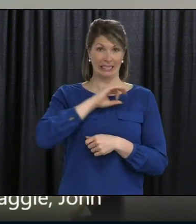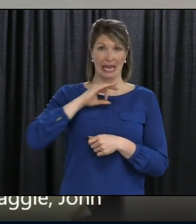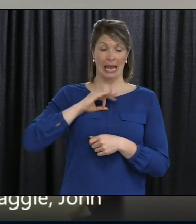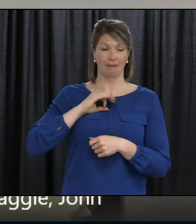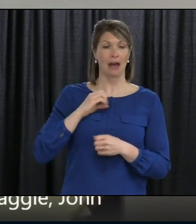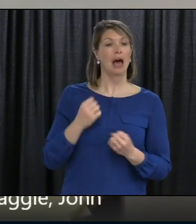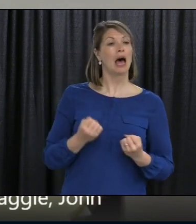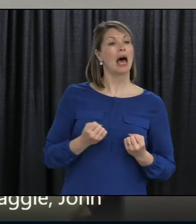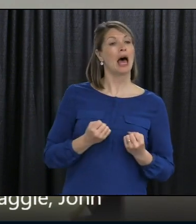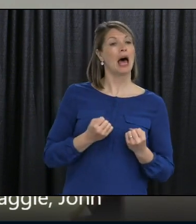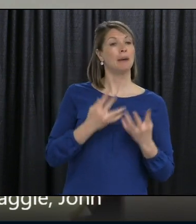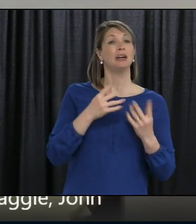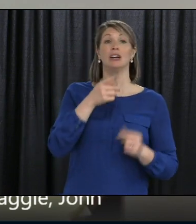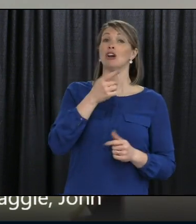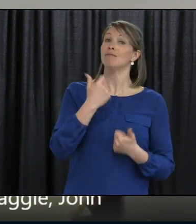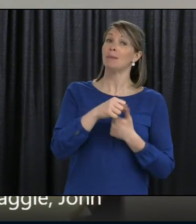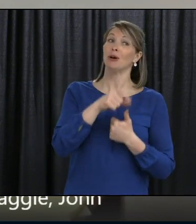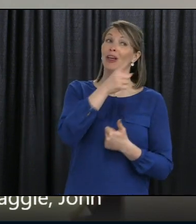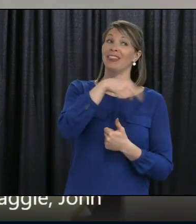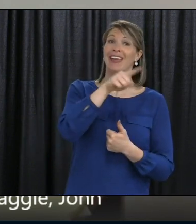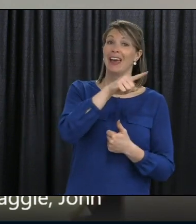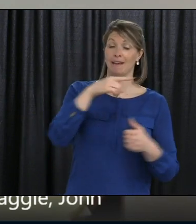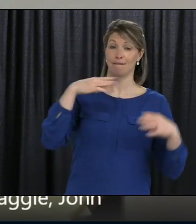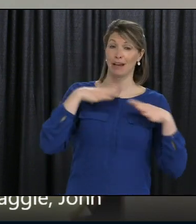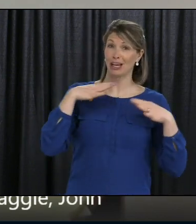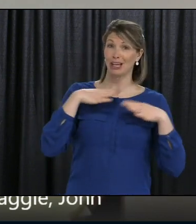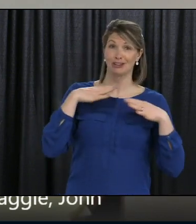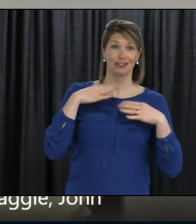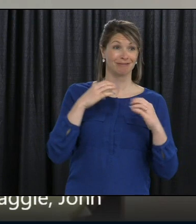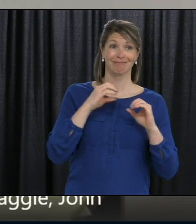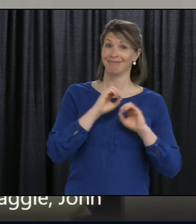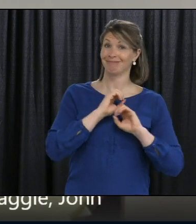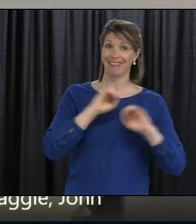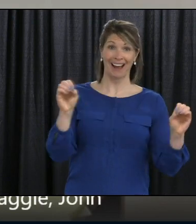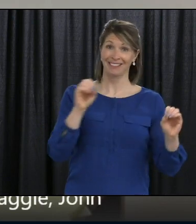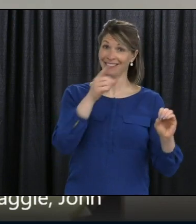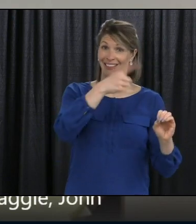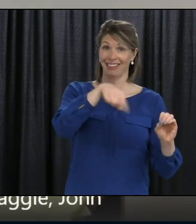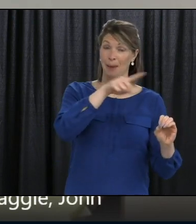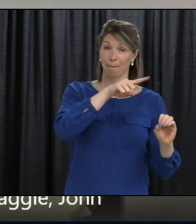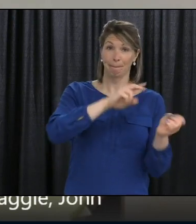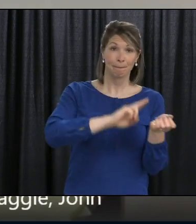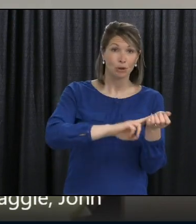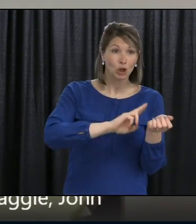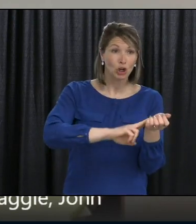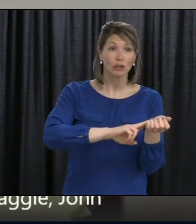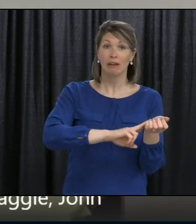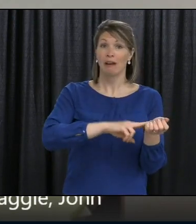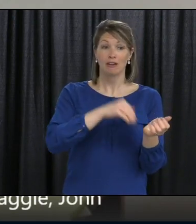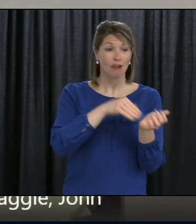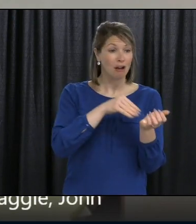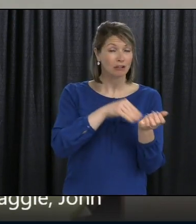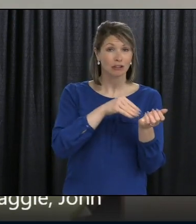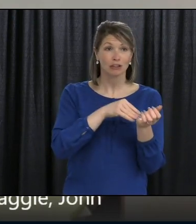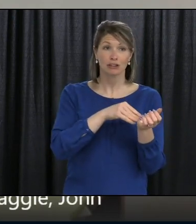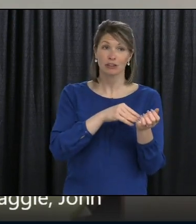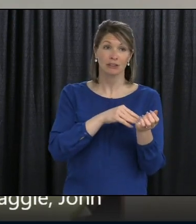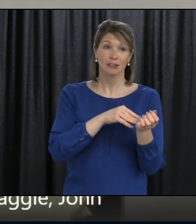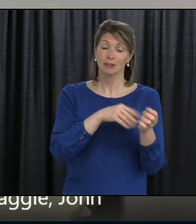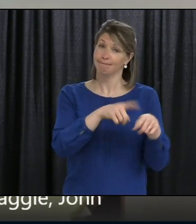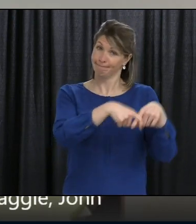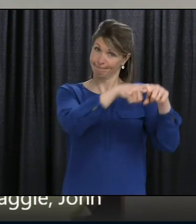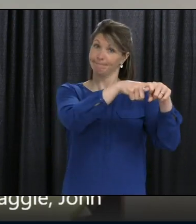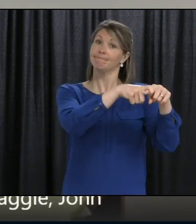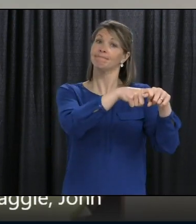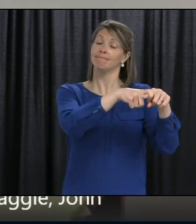system have had no vacation. They were all put on hold to make sure they were available and ready. Normally, in the